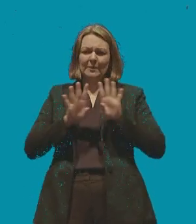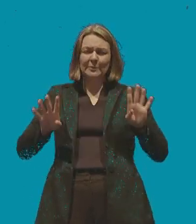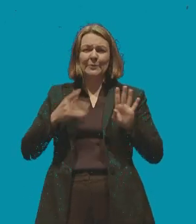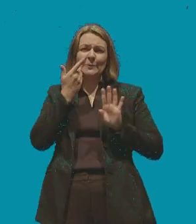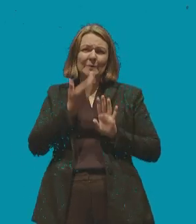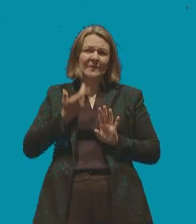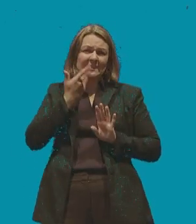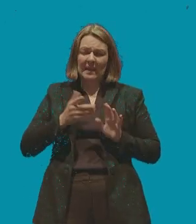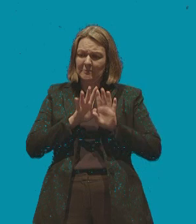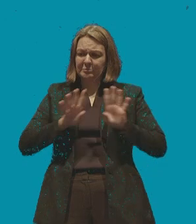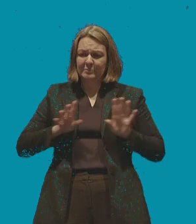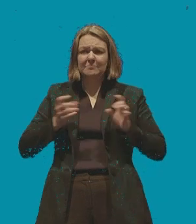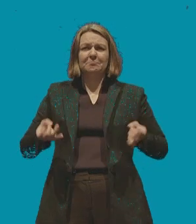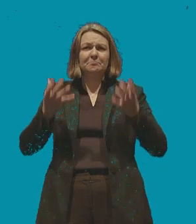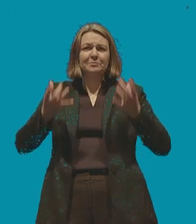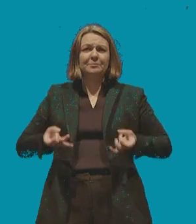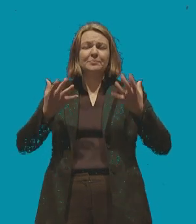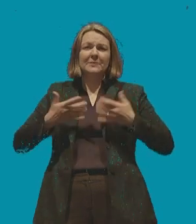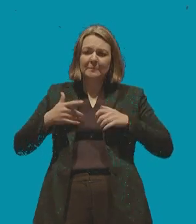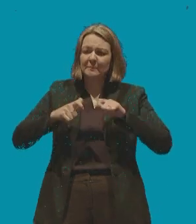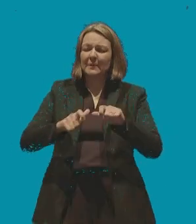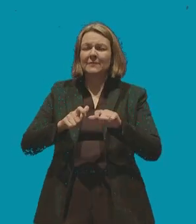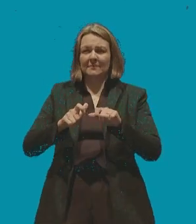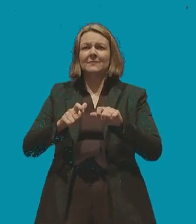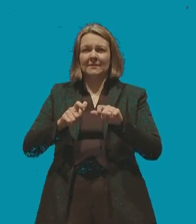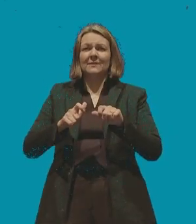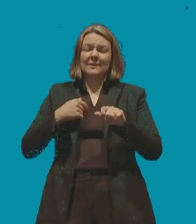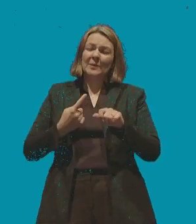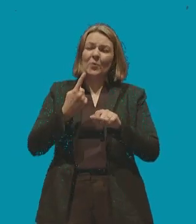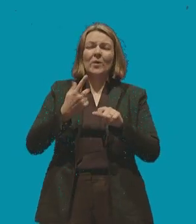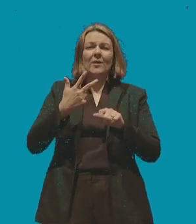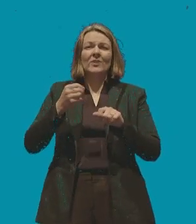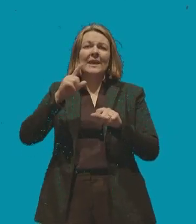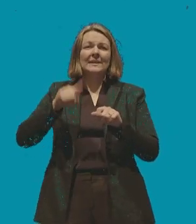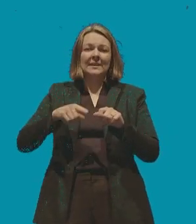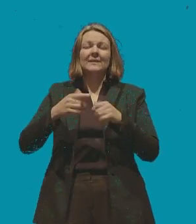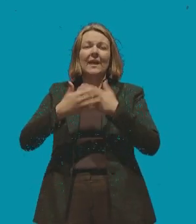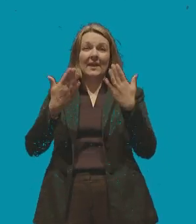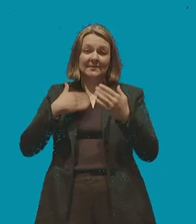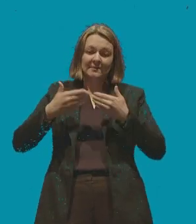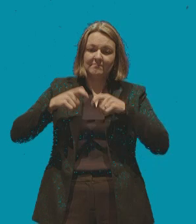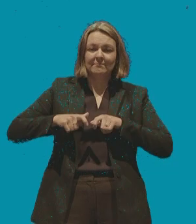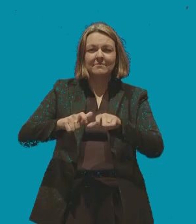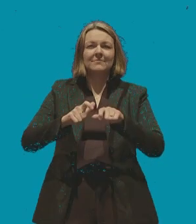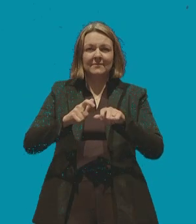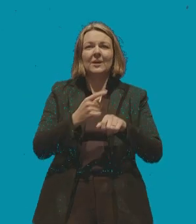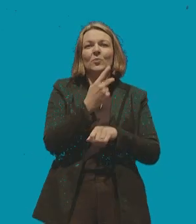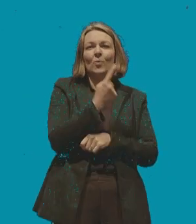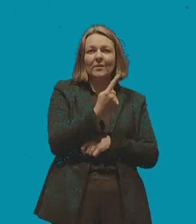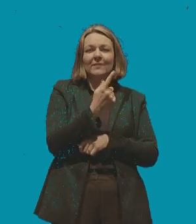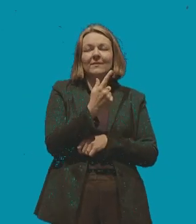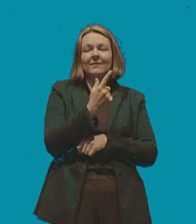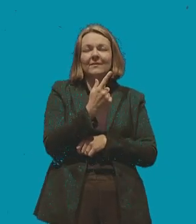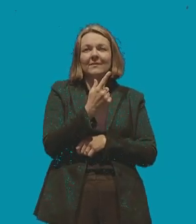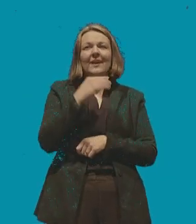days. And the targeted action saw us take 118 days of strikes in the first phase and 186 days